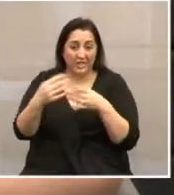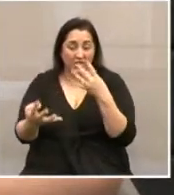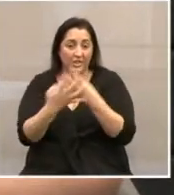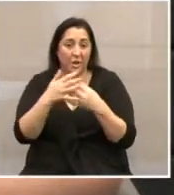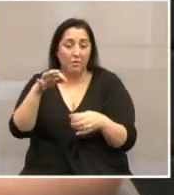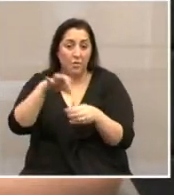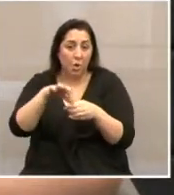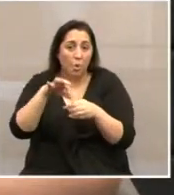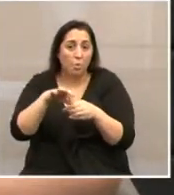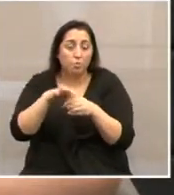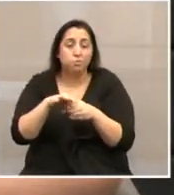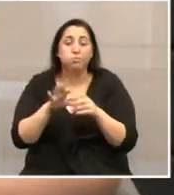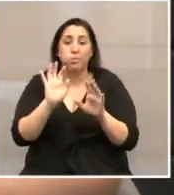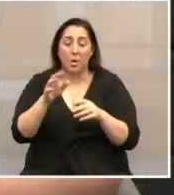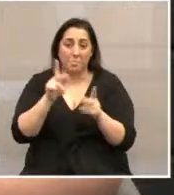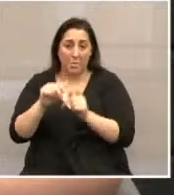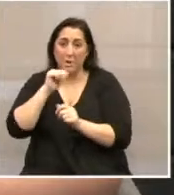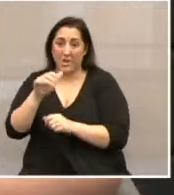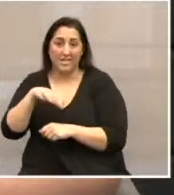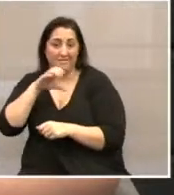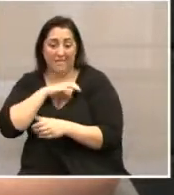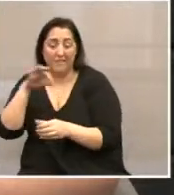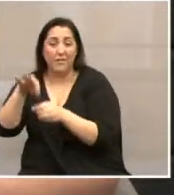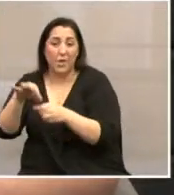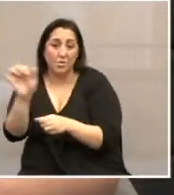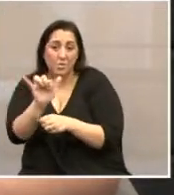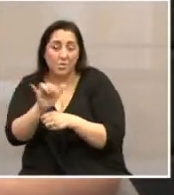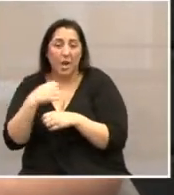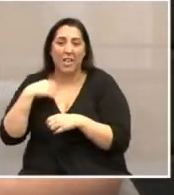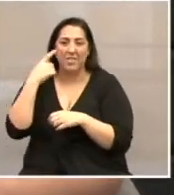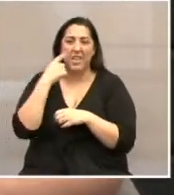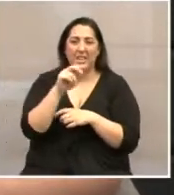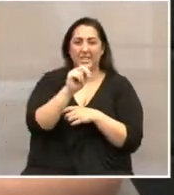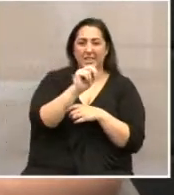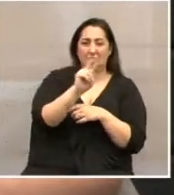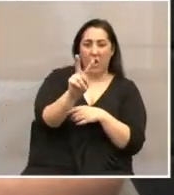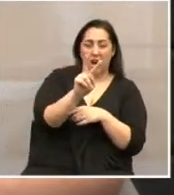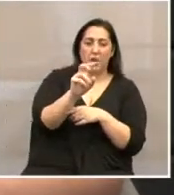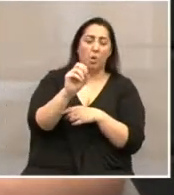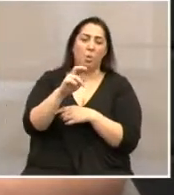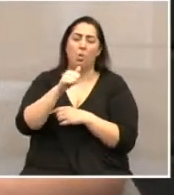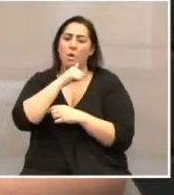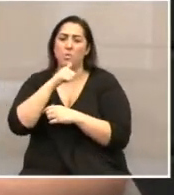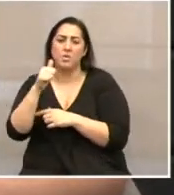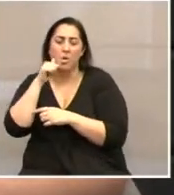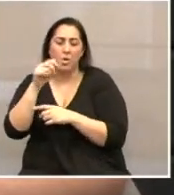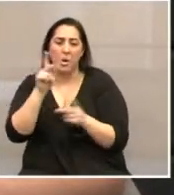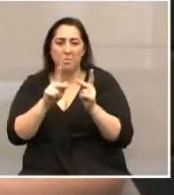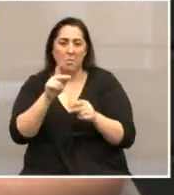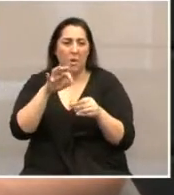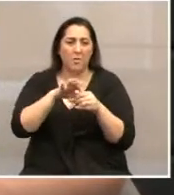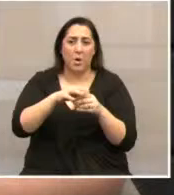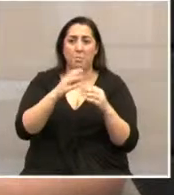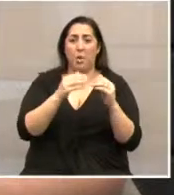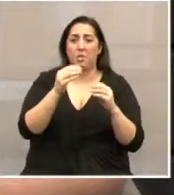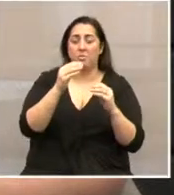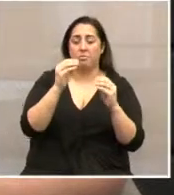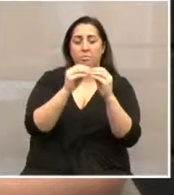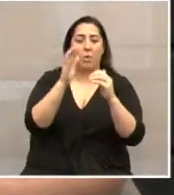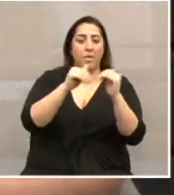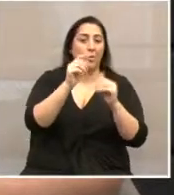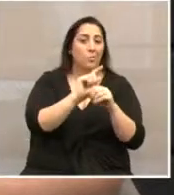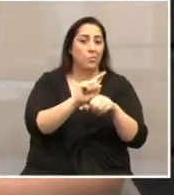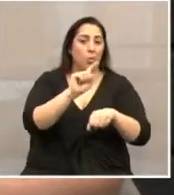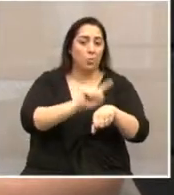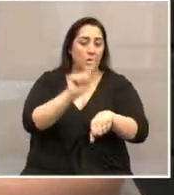in one of those states, Nevada or Arizona, 42,000 people voted more than one time. Again, this is the week of January 6th, after